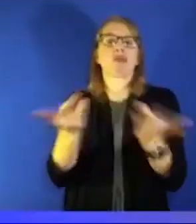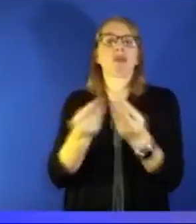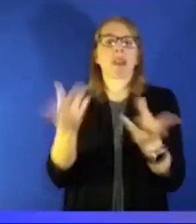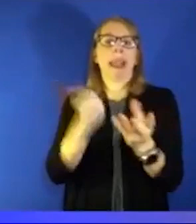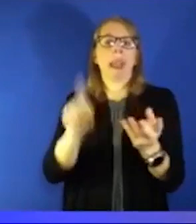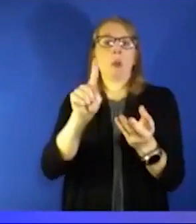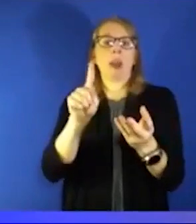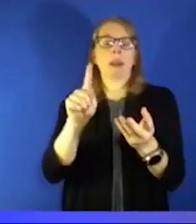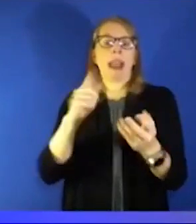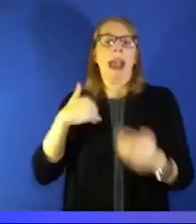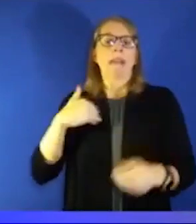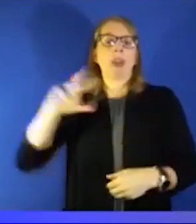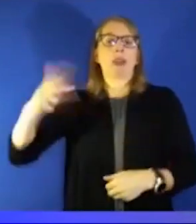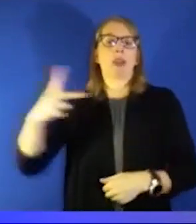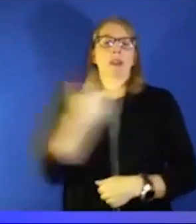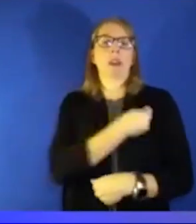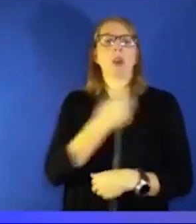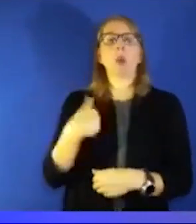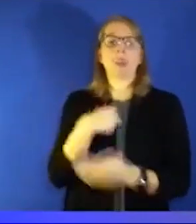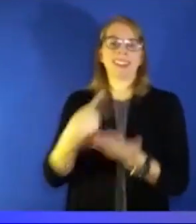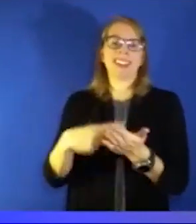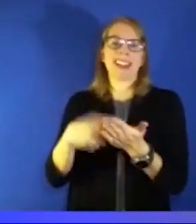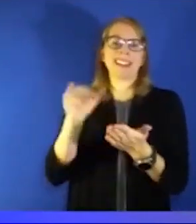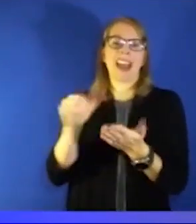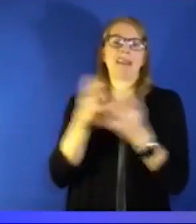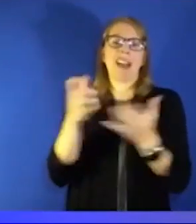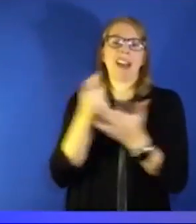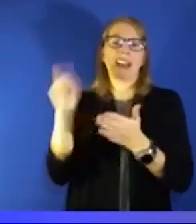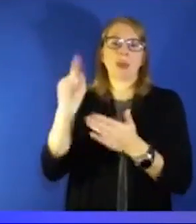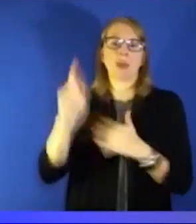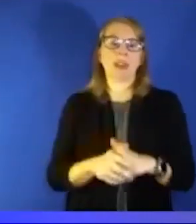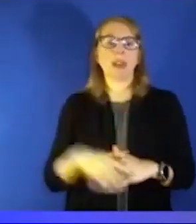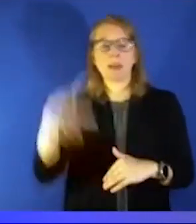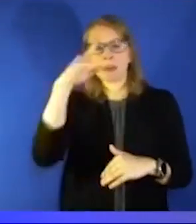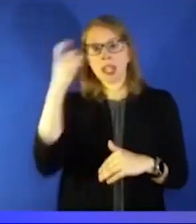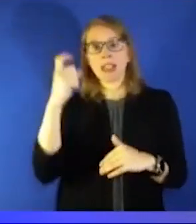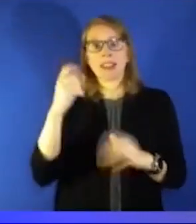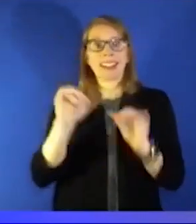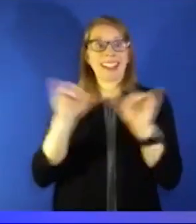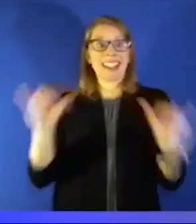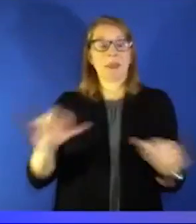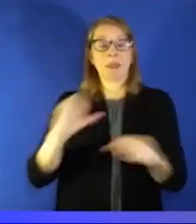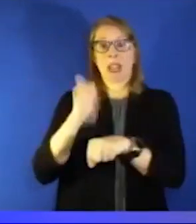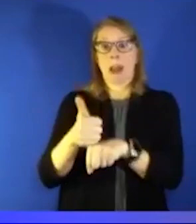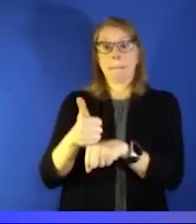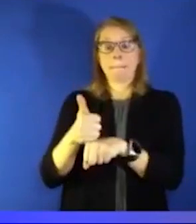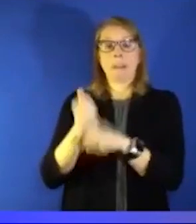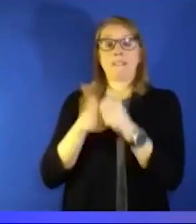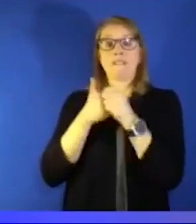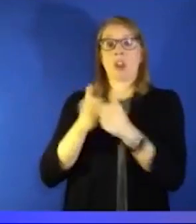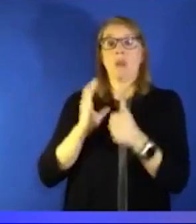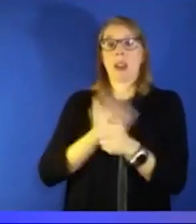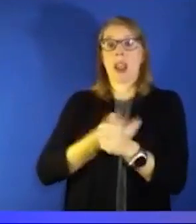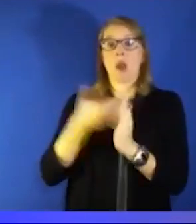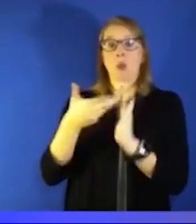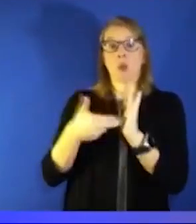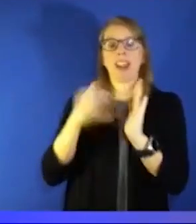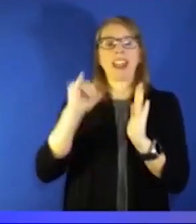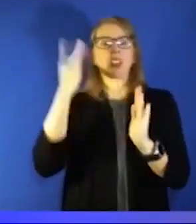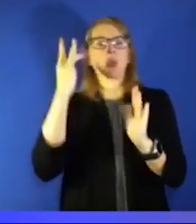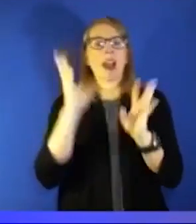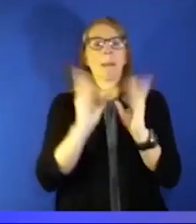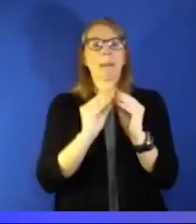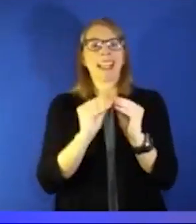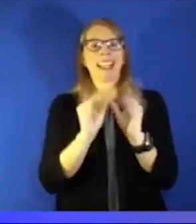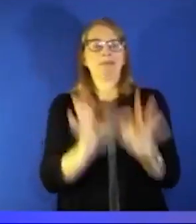that quite a bit last week, but because the way the system has been set up, they're following our guidelines, which is why these meetings are so